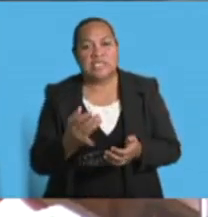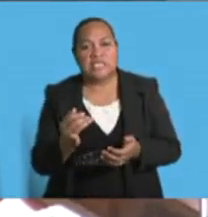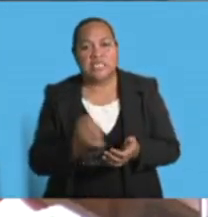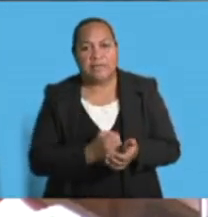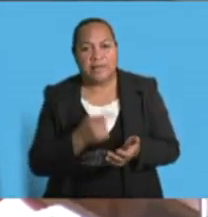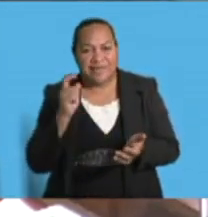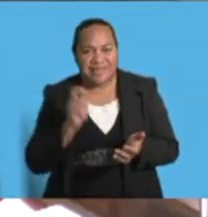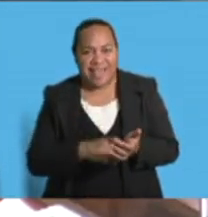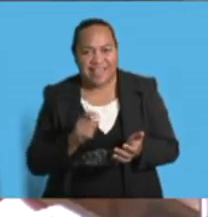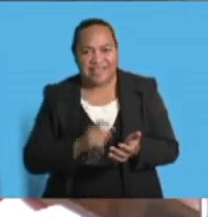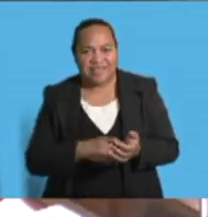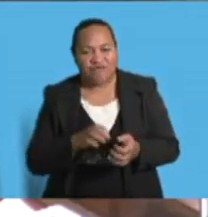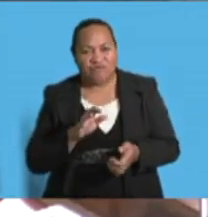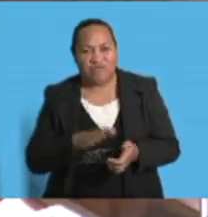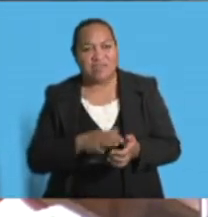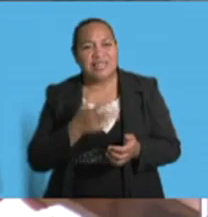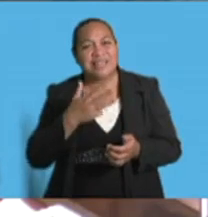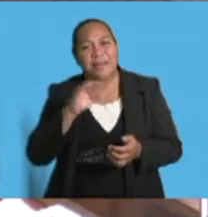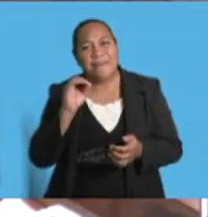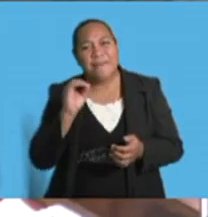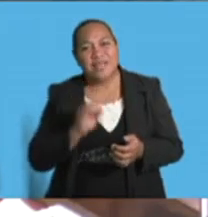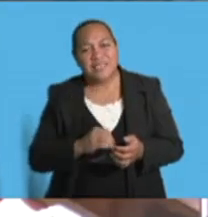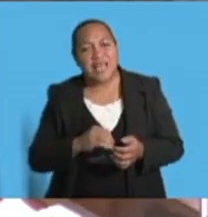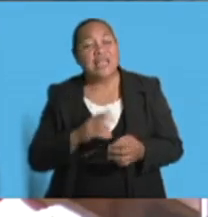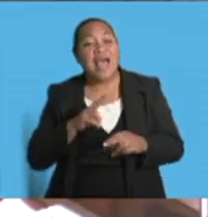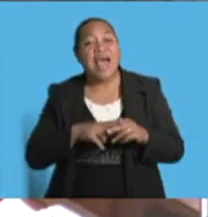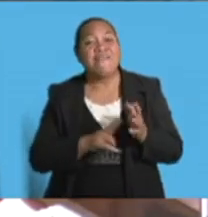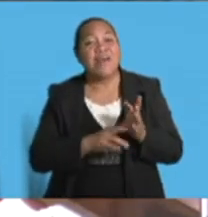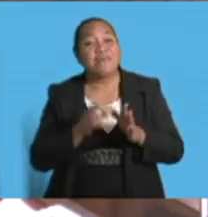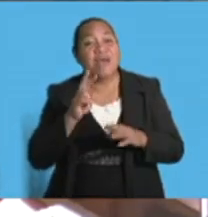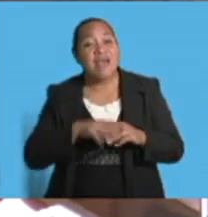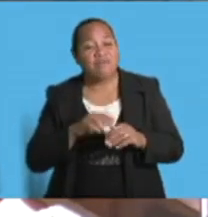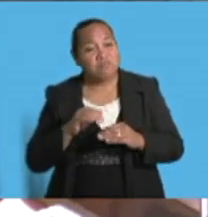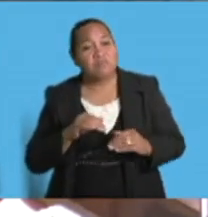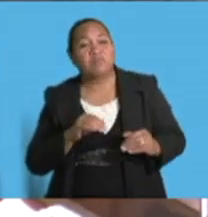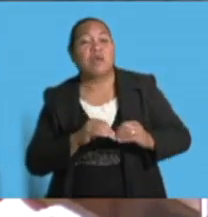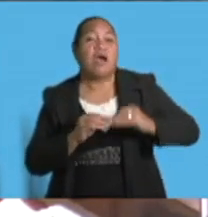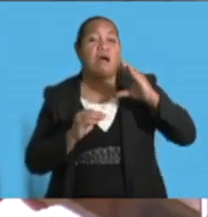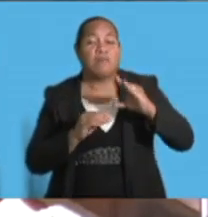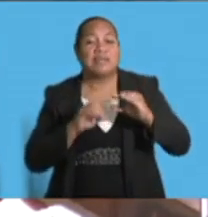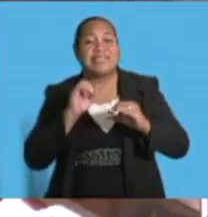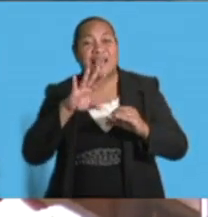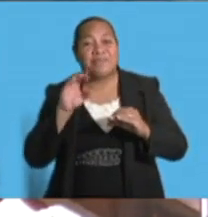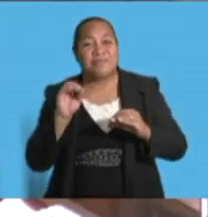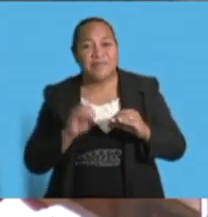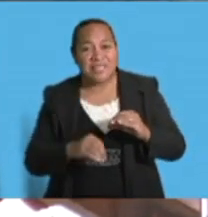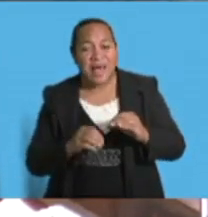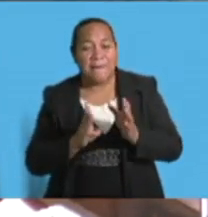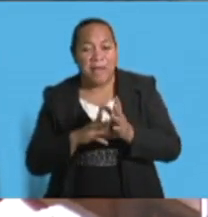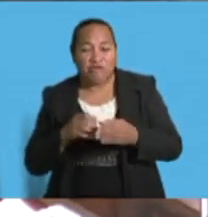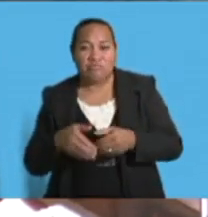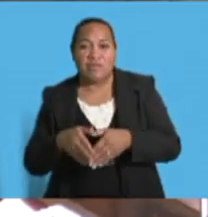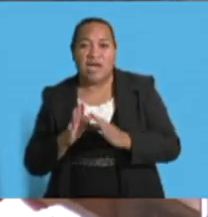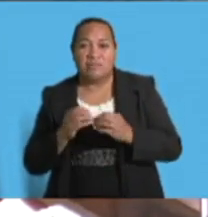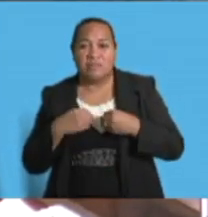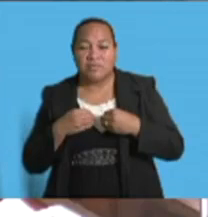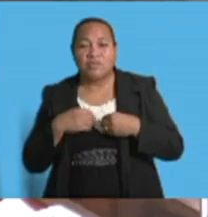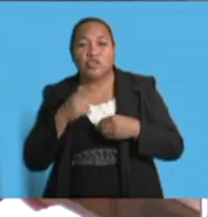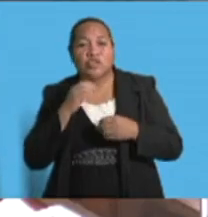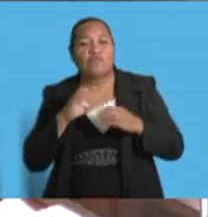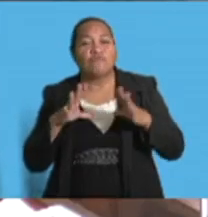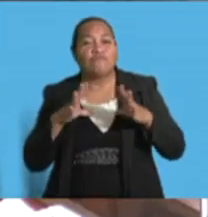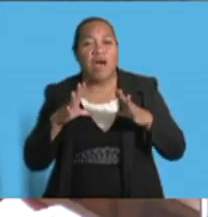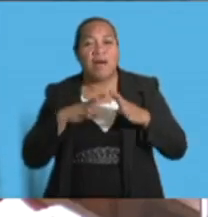has been reduced to 9%. Employer contribution for FNPF has gone up to 10%. micro-enterprise grant, social welfare assistance, free